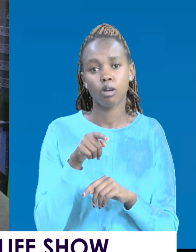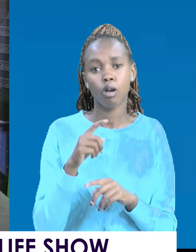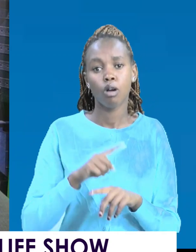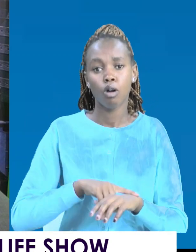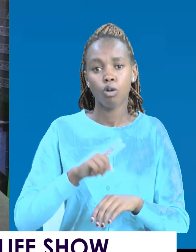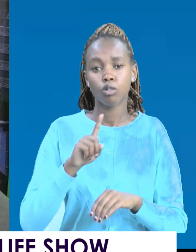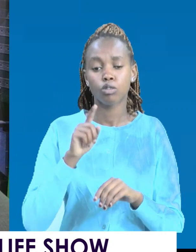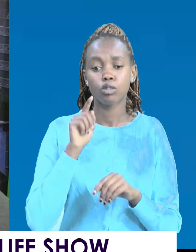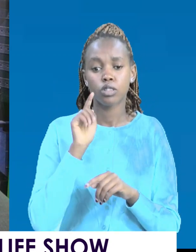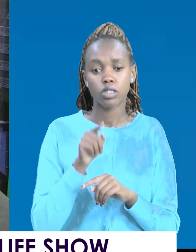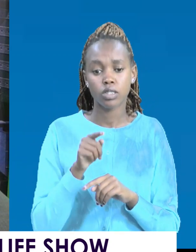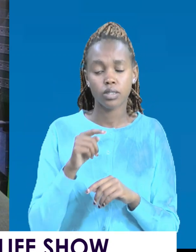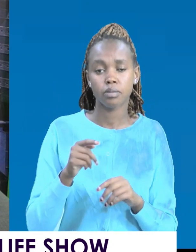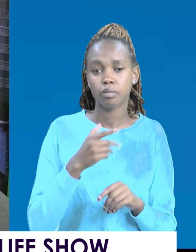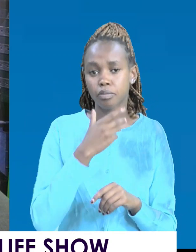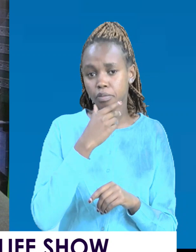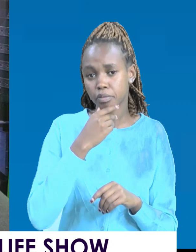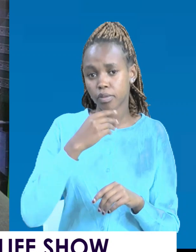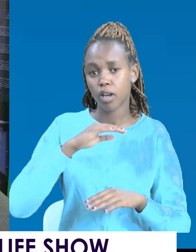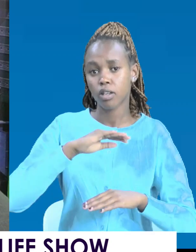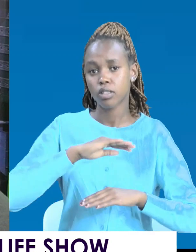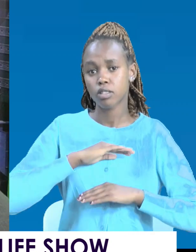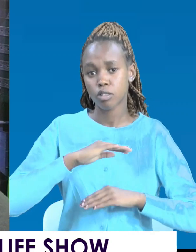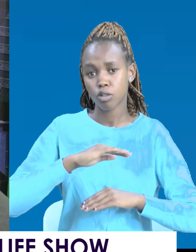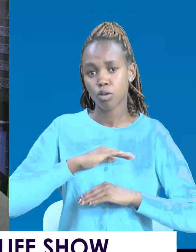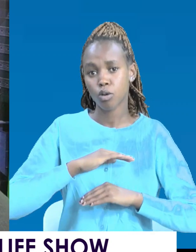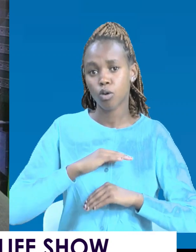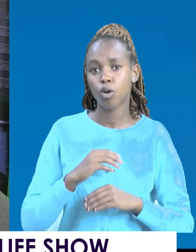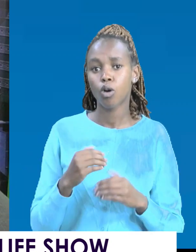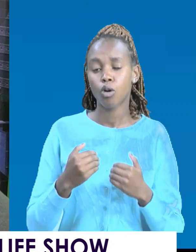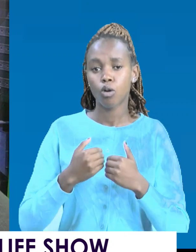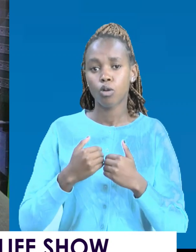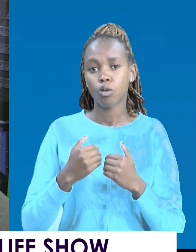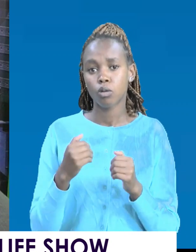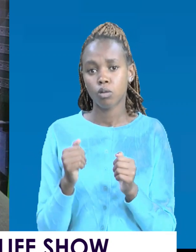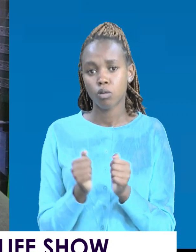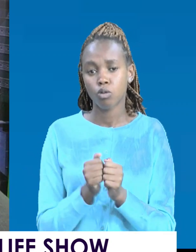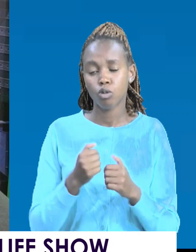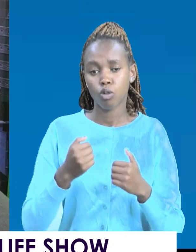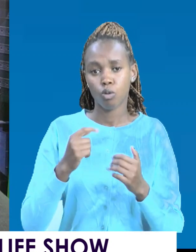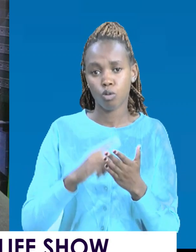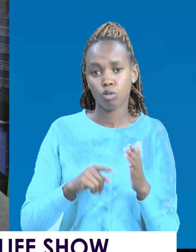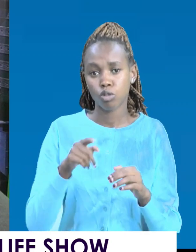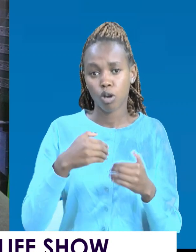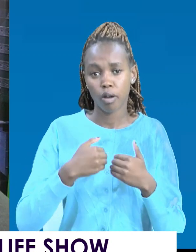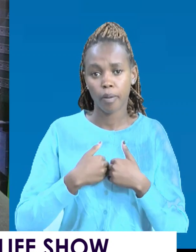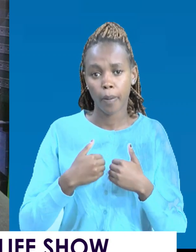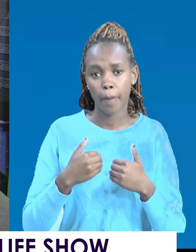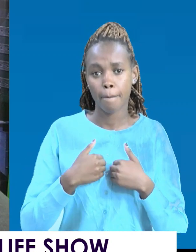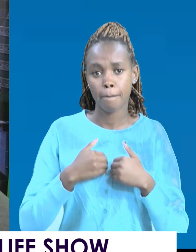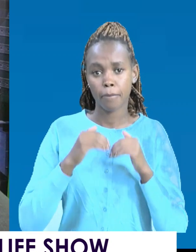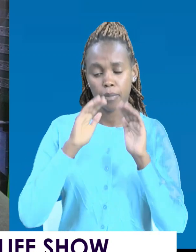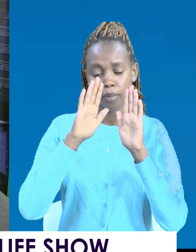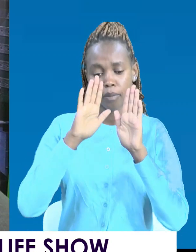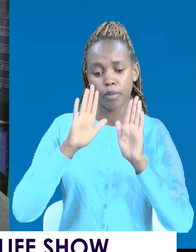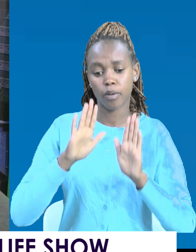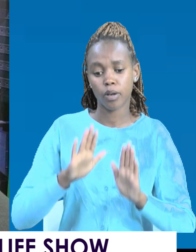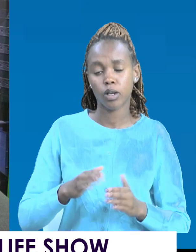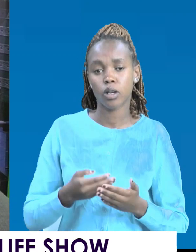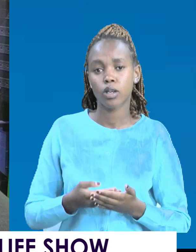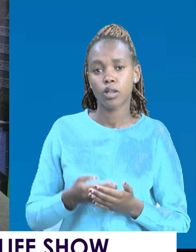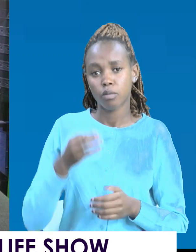humanity satisfied with what you're doing that you gain that satisfaction. Purpose brings joy